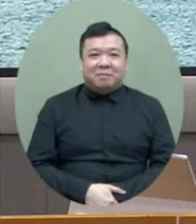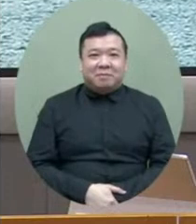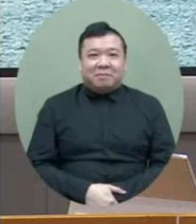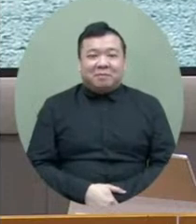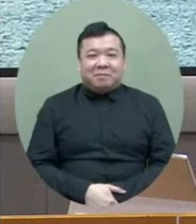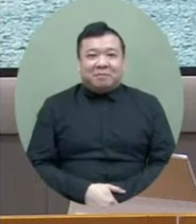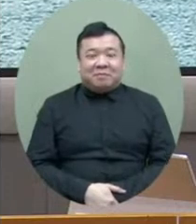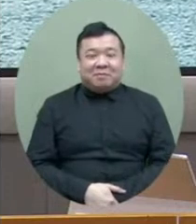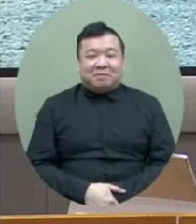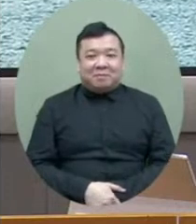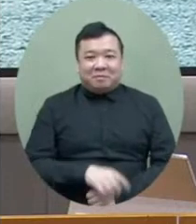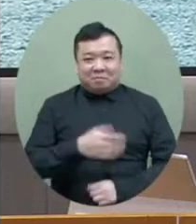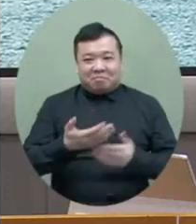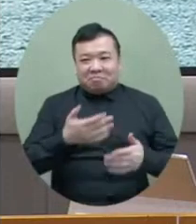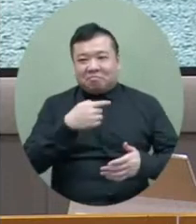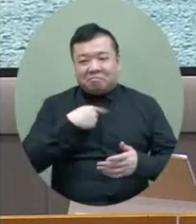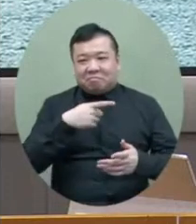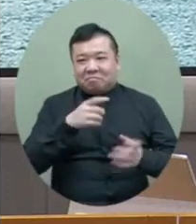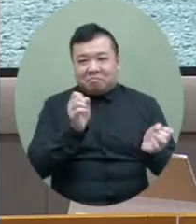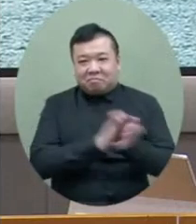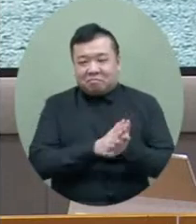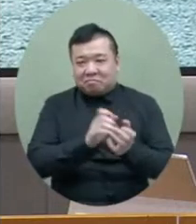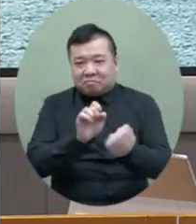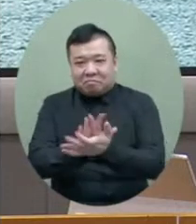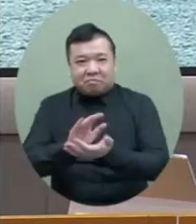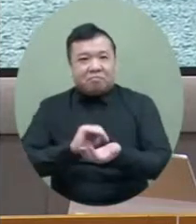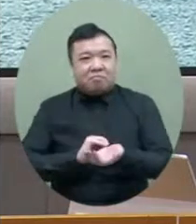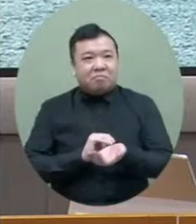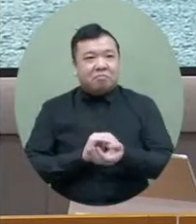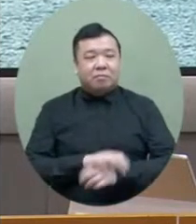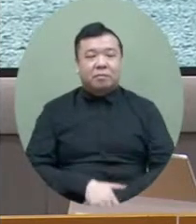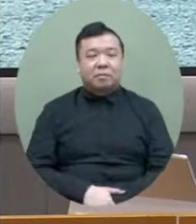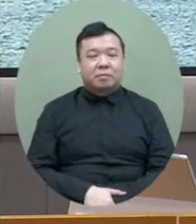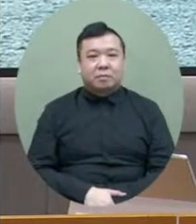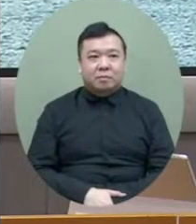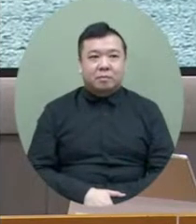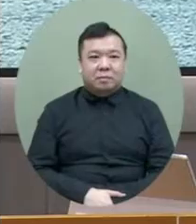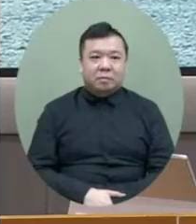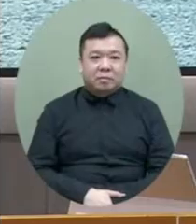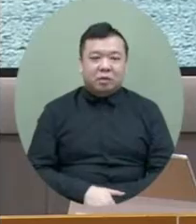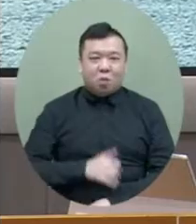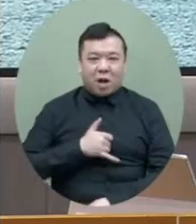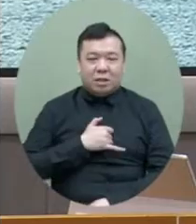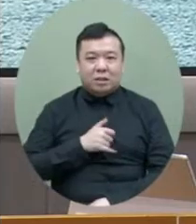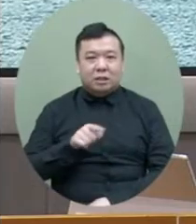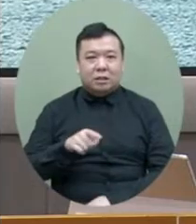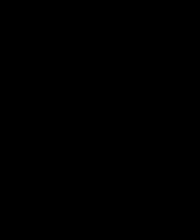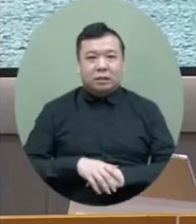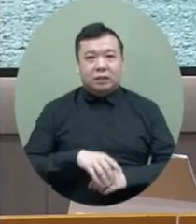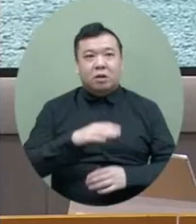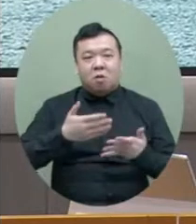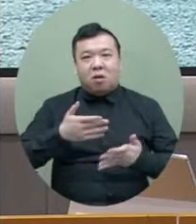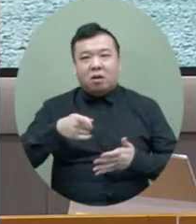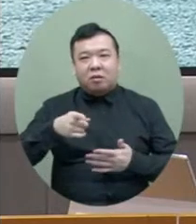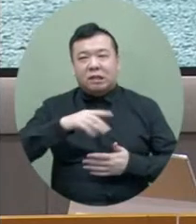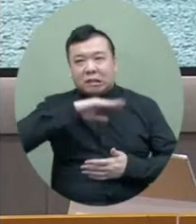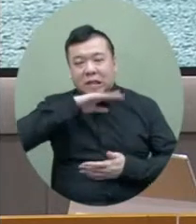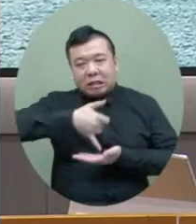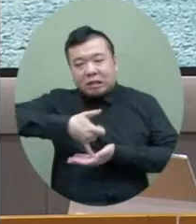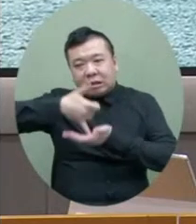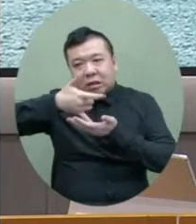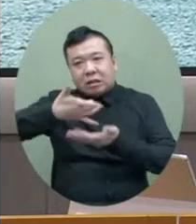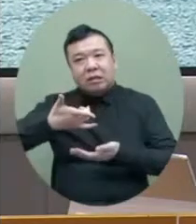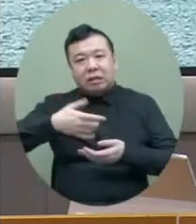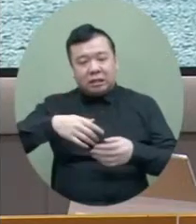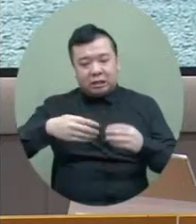the cases were staying there through, for example, the lift lobby and the common corridor, and also maybe the